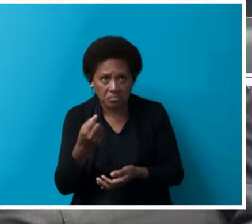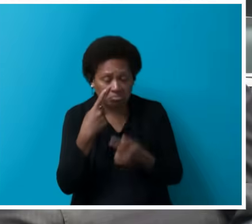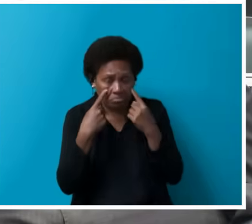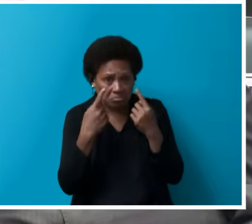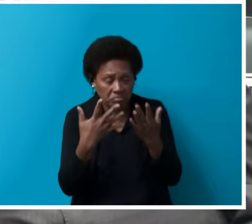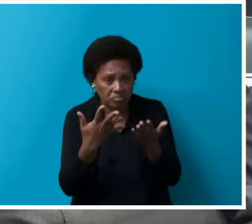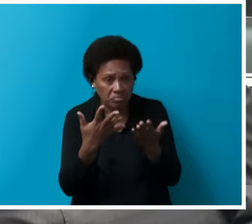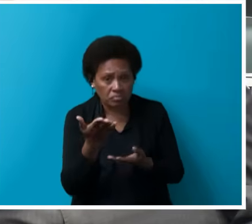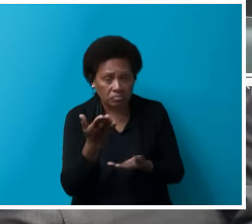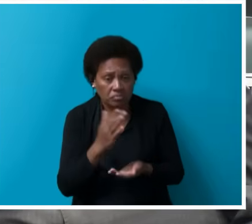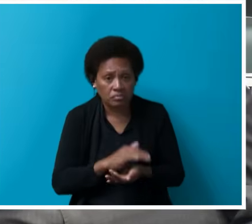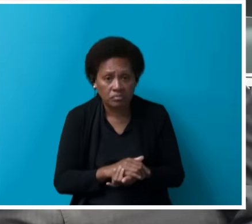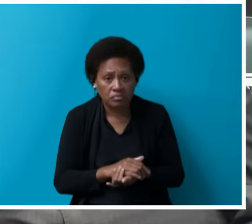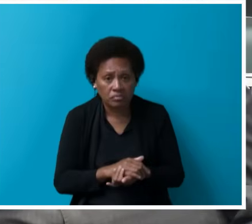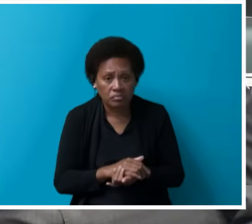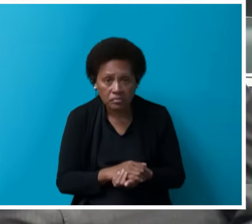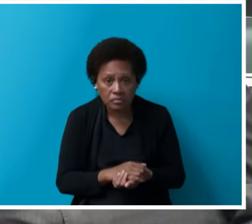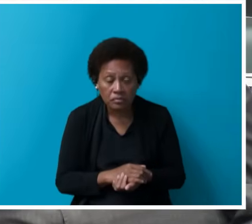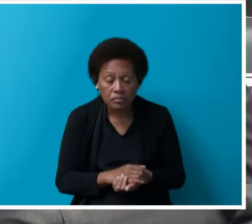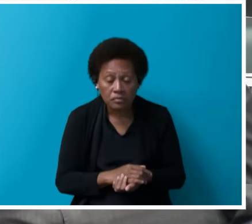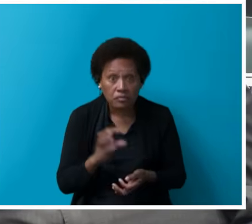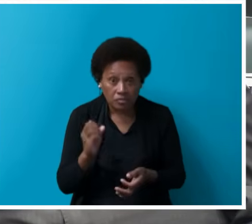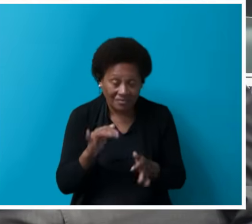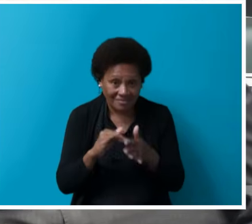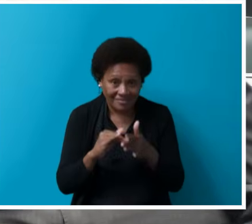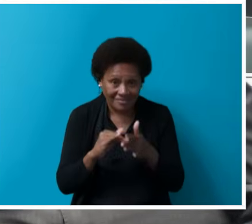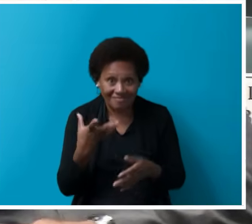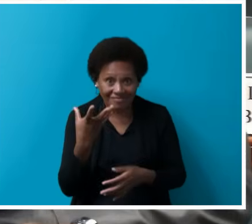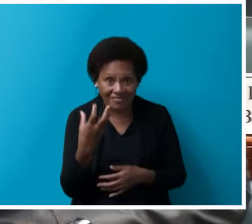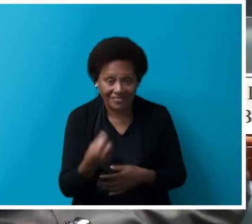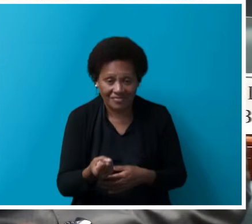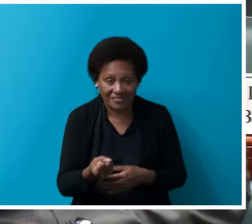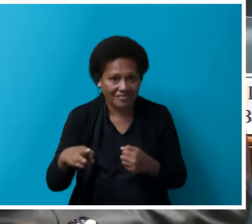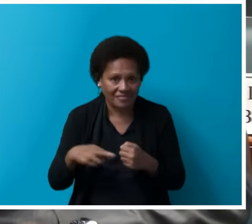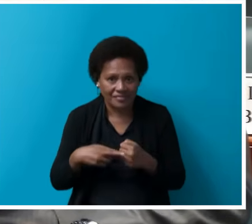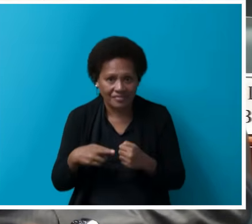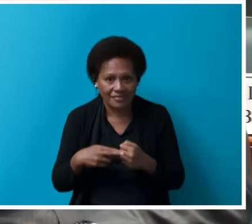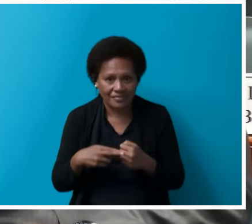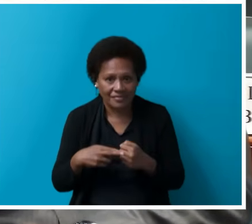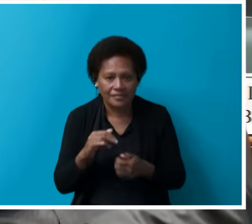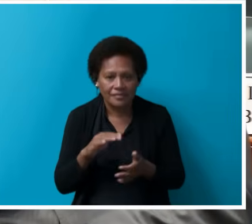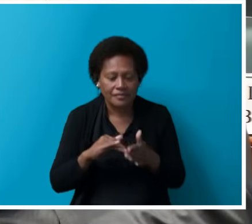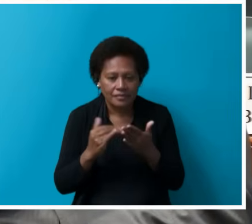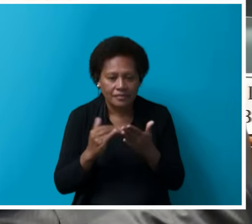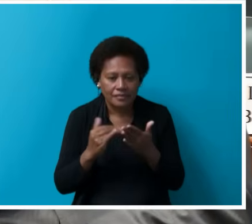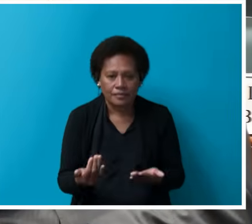And we are fixing that now, Mr. Speaker, and I laid down in the budget, we are doing that